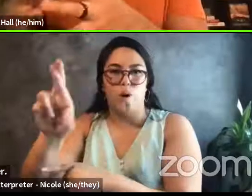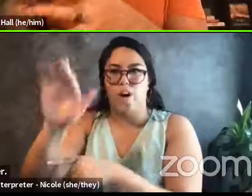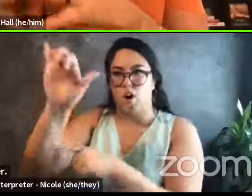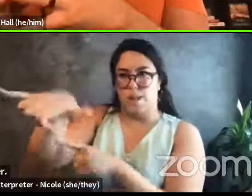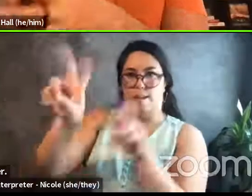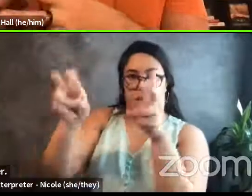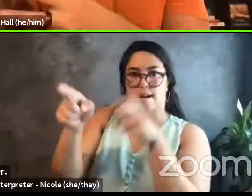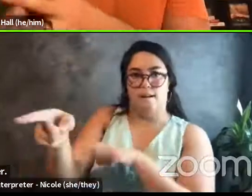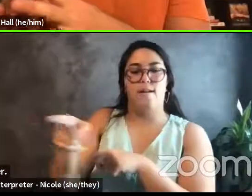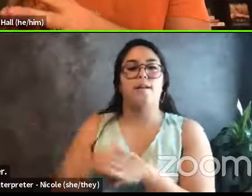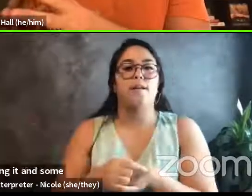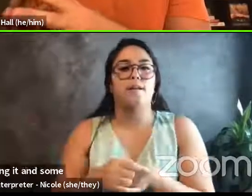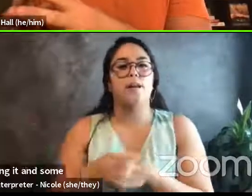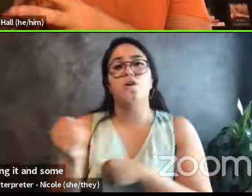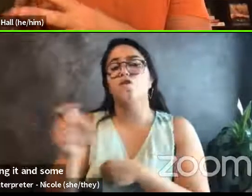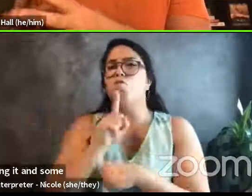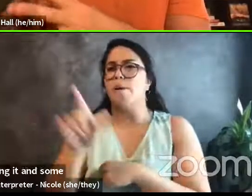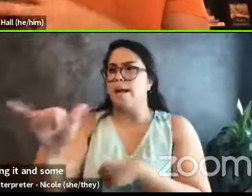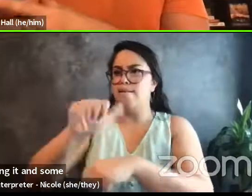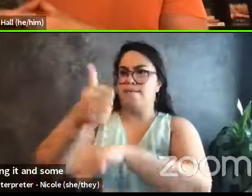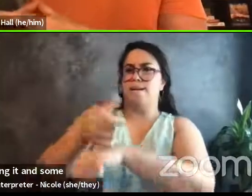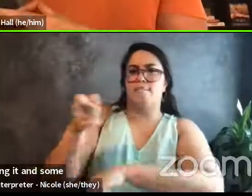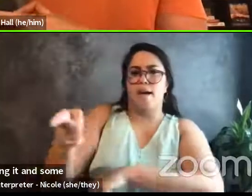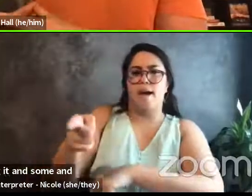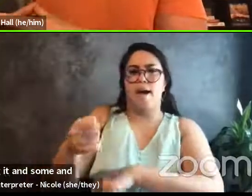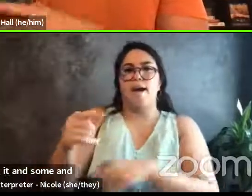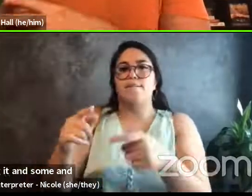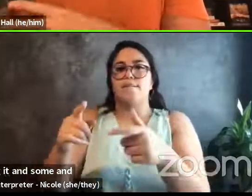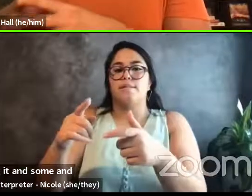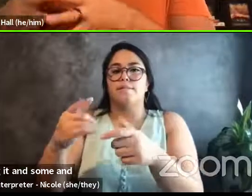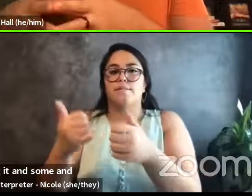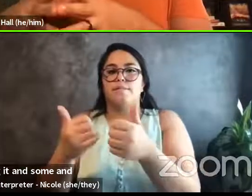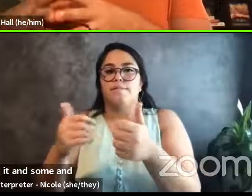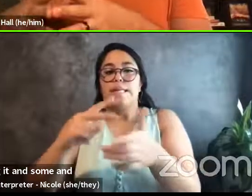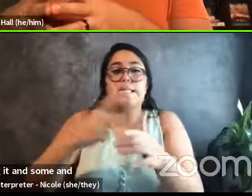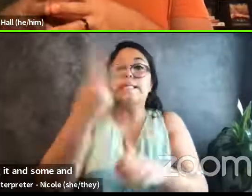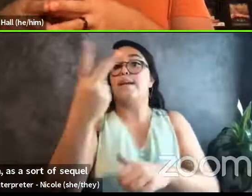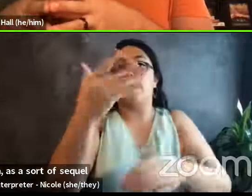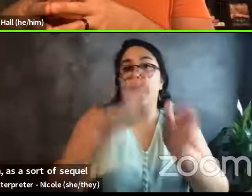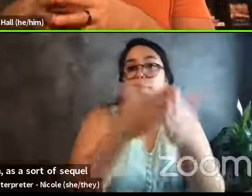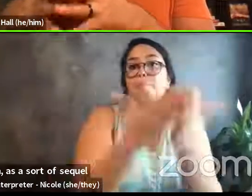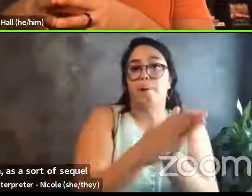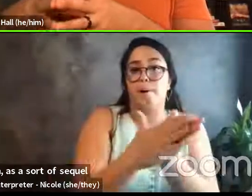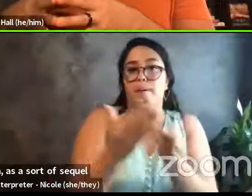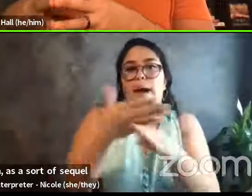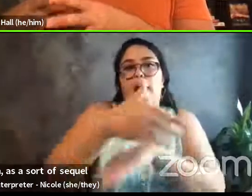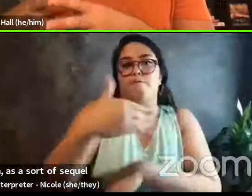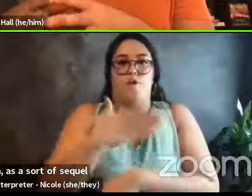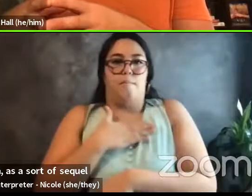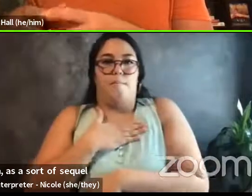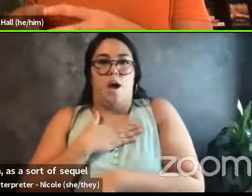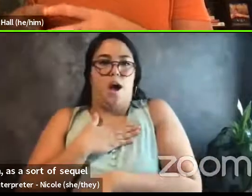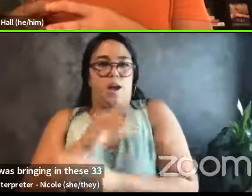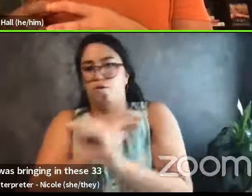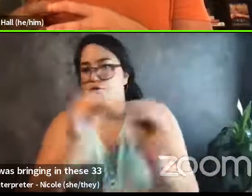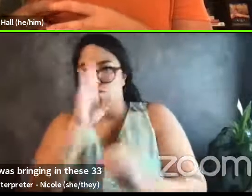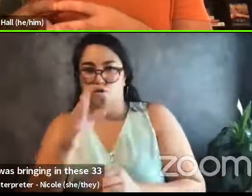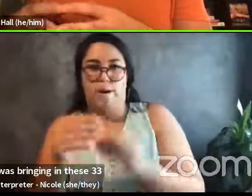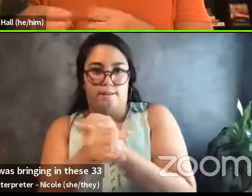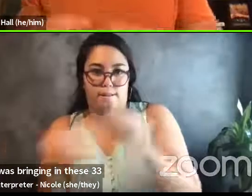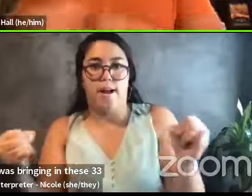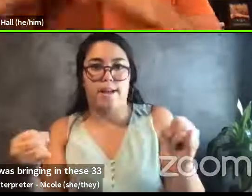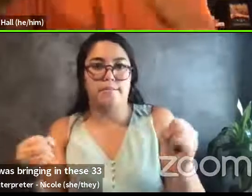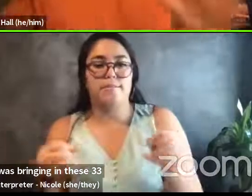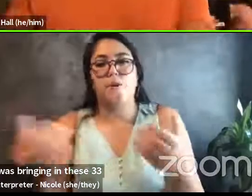it in some and positioning it in some ways as a, as a sort of sequel to no straight lines, because it was, um, bringing in these 33 different artists